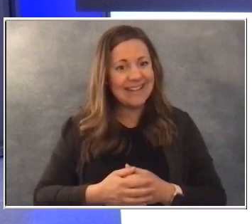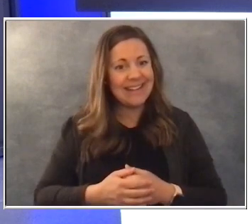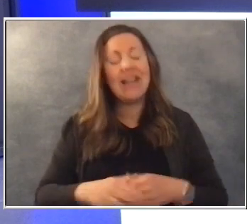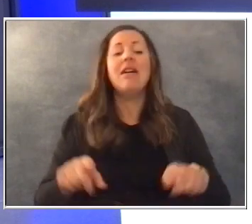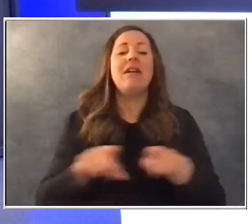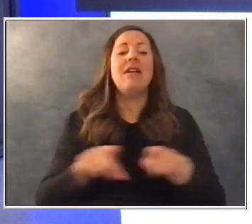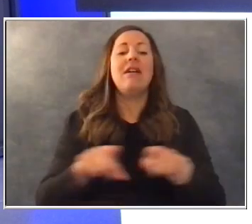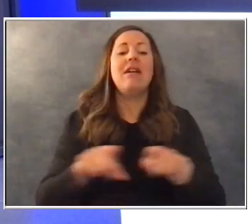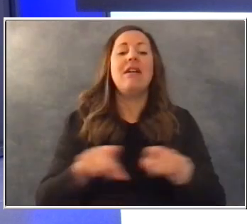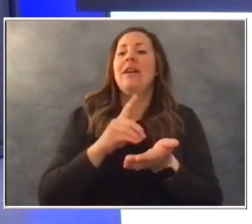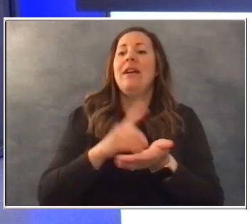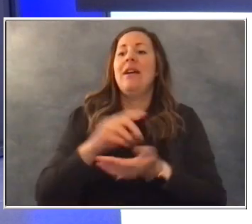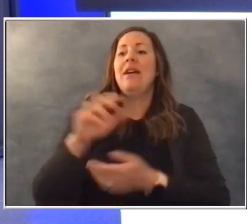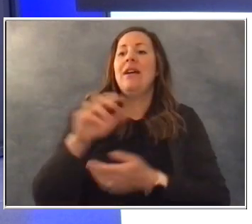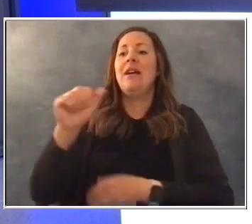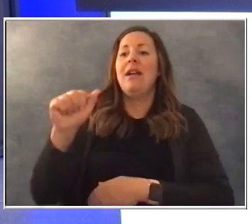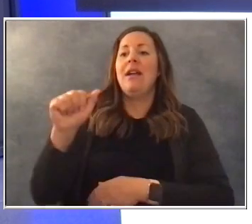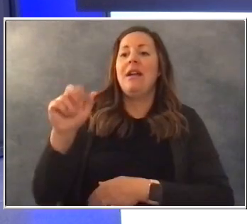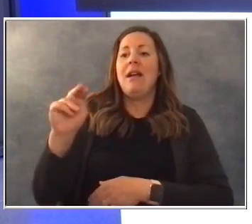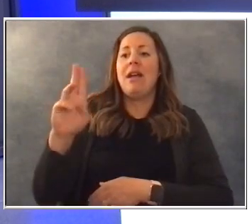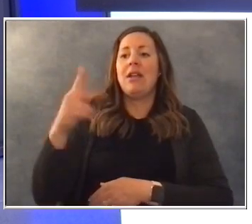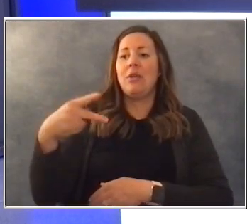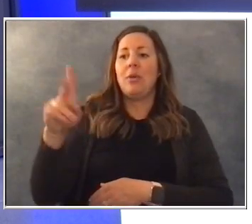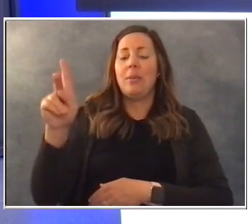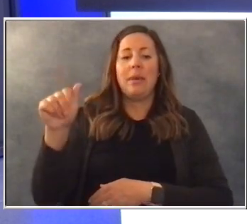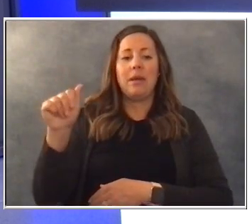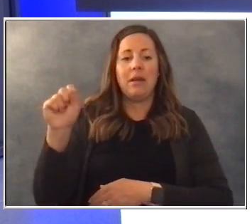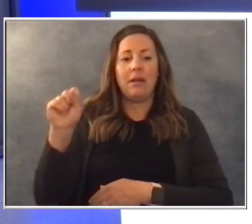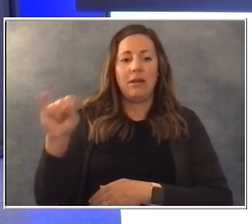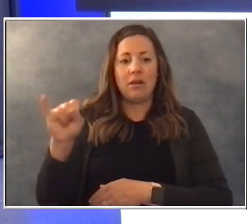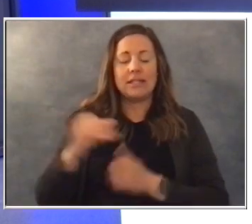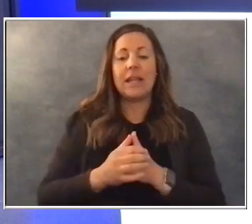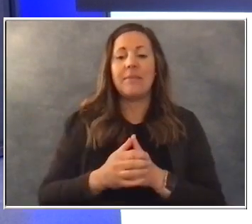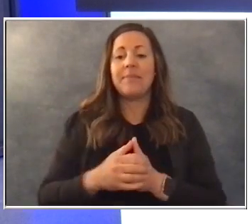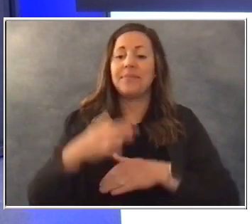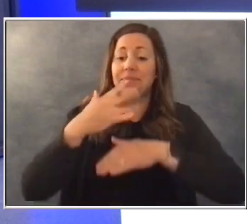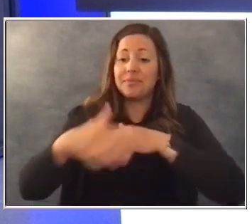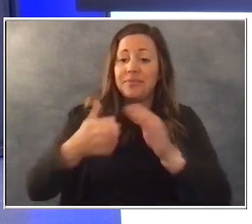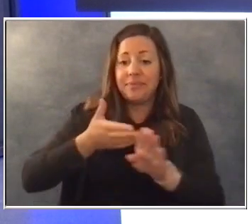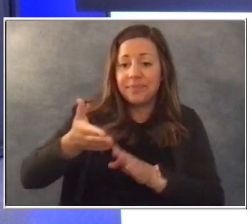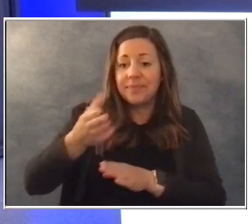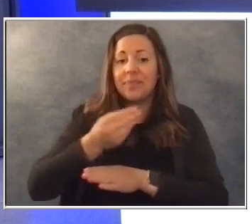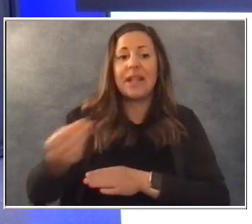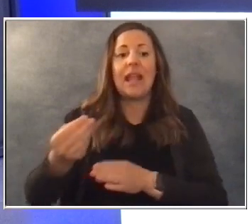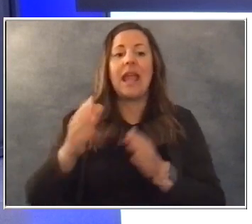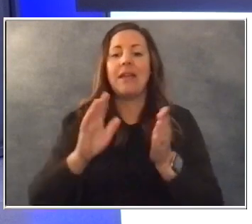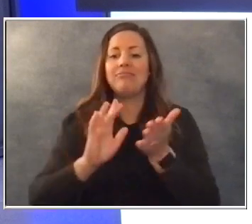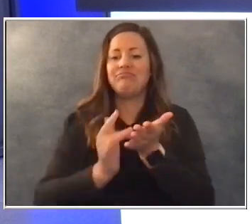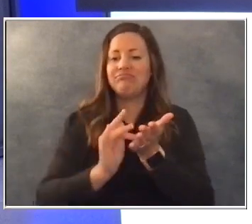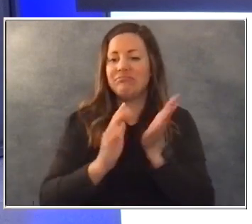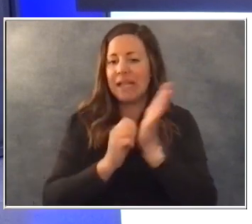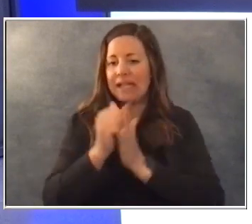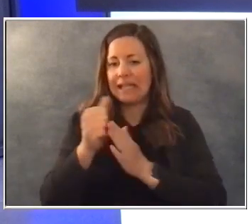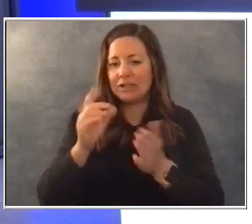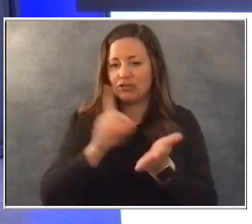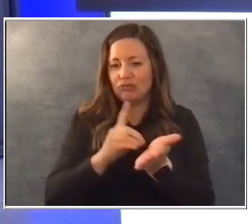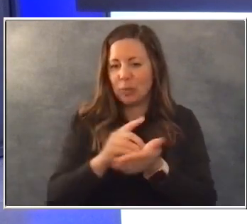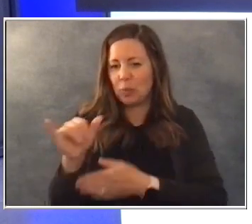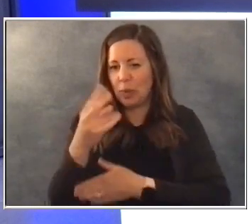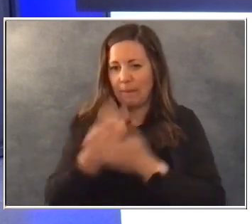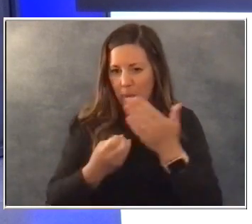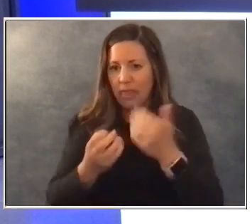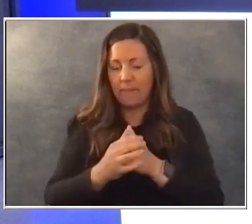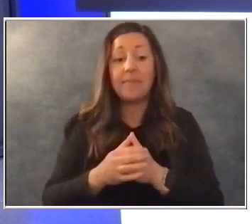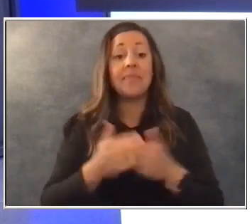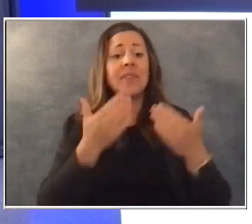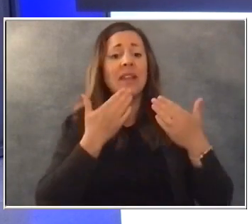Kasi, hematologist and medical oncologist at the University of Kansas Cancer Center. Dr. Kasi, good to see you. Nice to see you too. Thanks for being with us. He is an